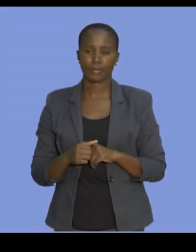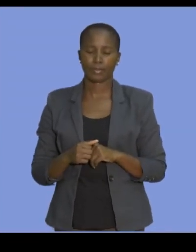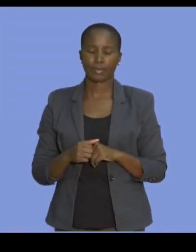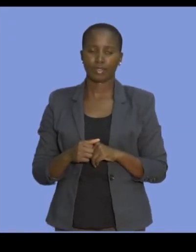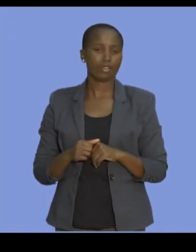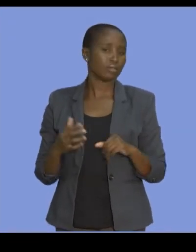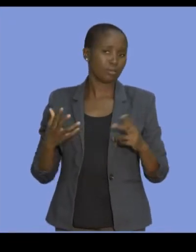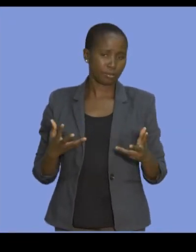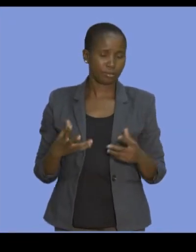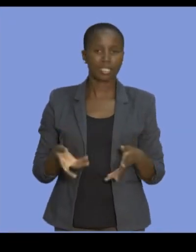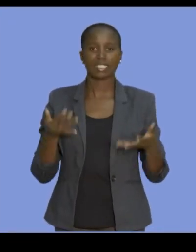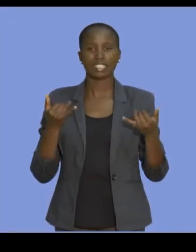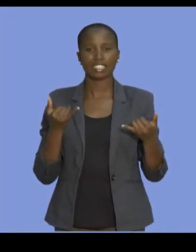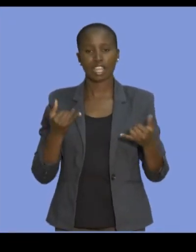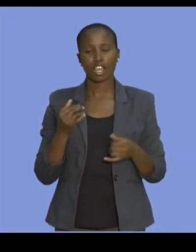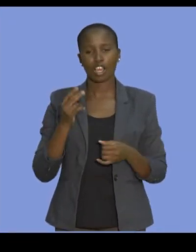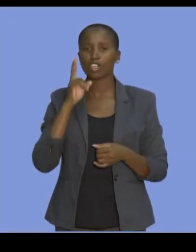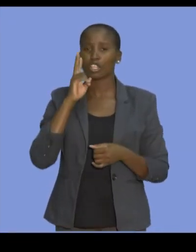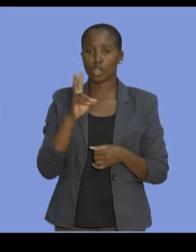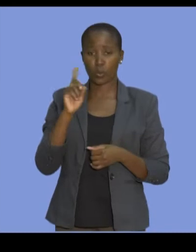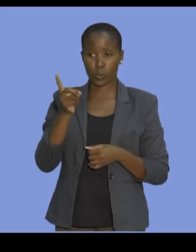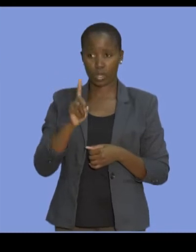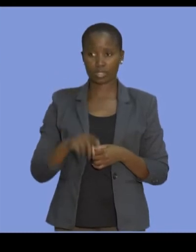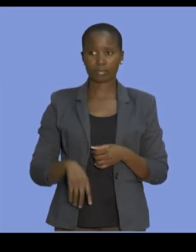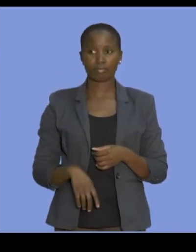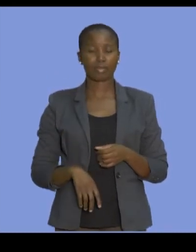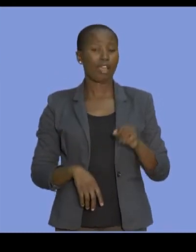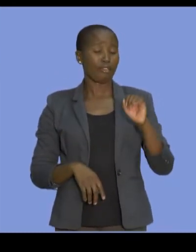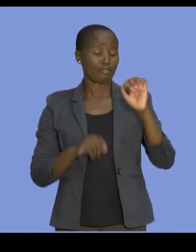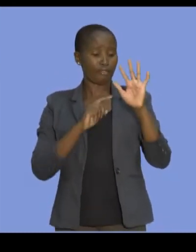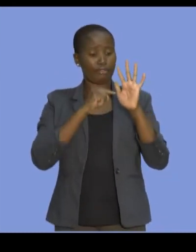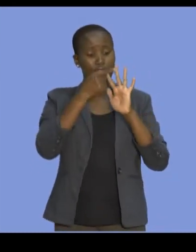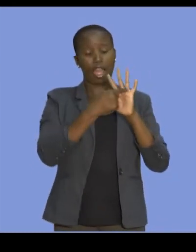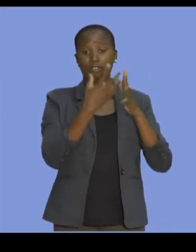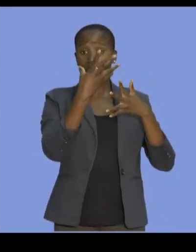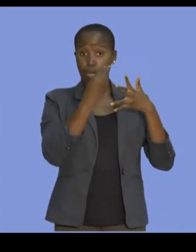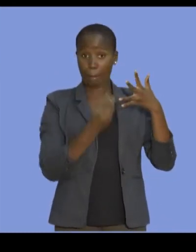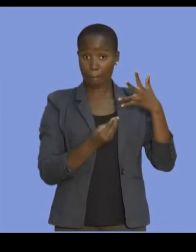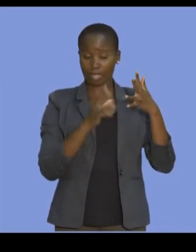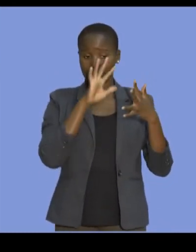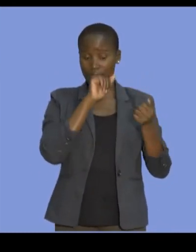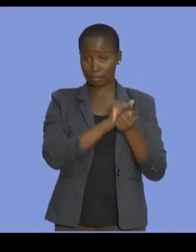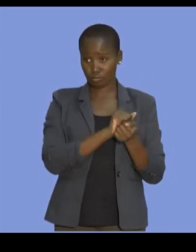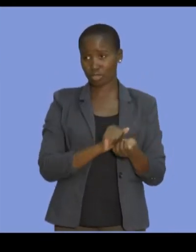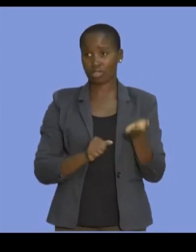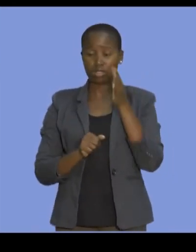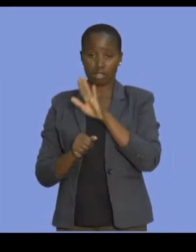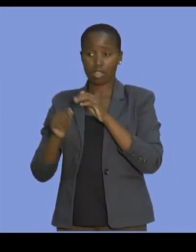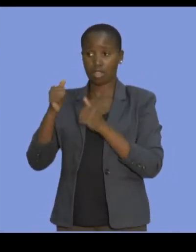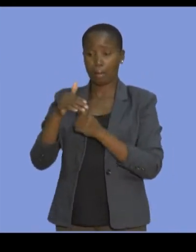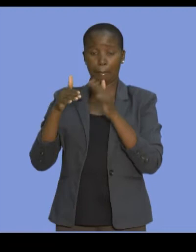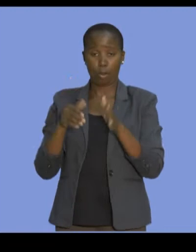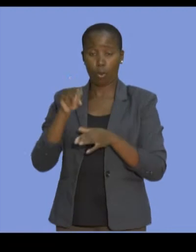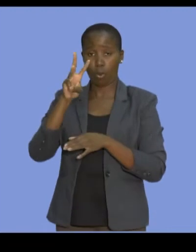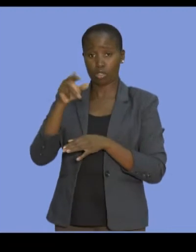so we'll look at the 5-number summary, the box and whisker. So, but under